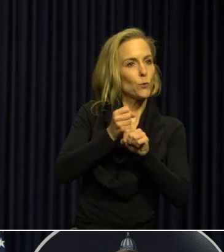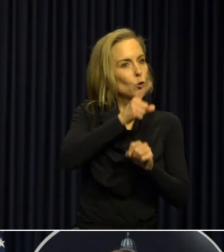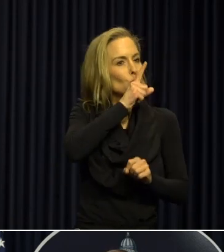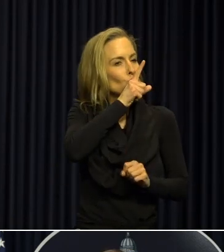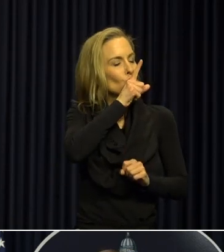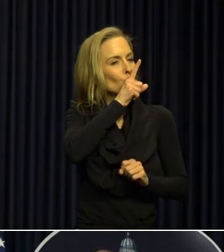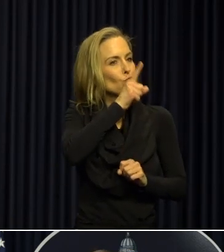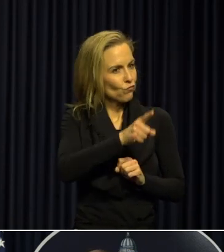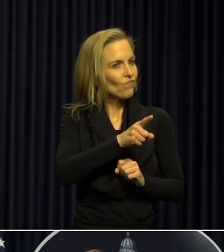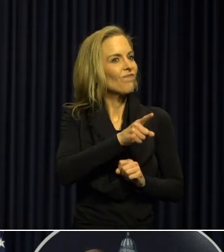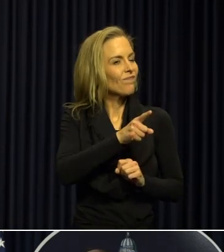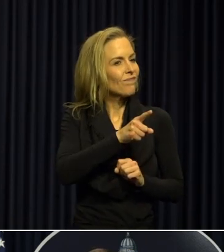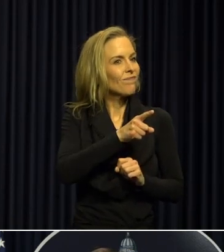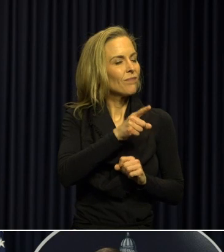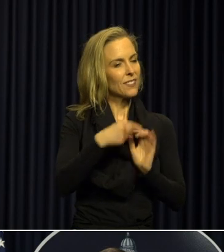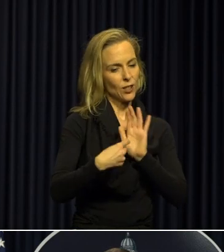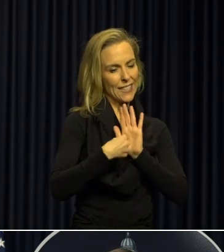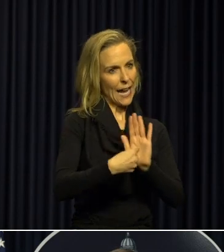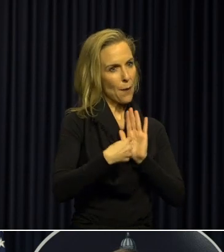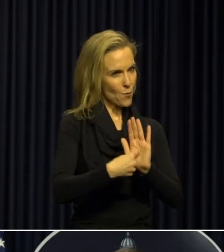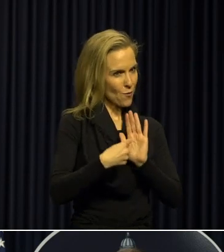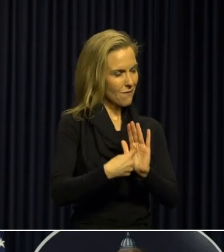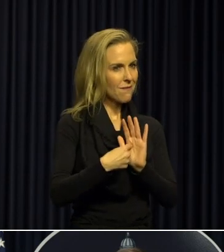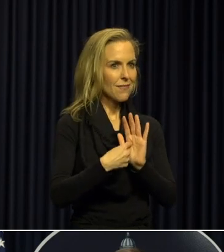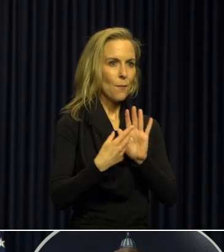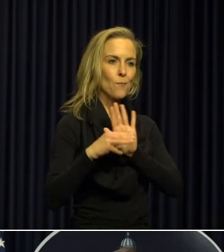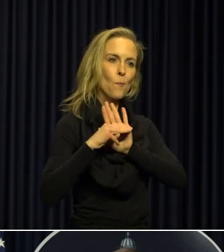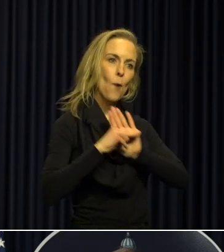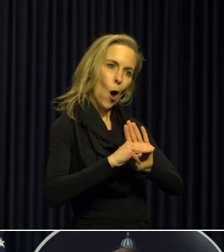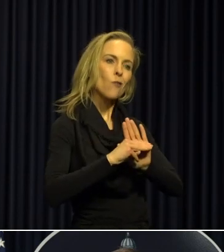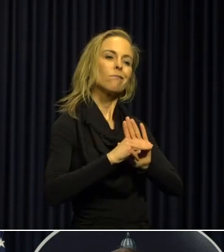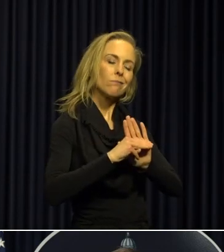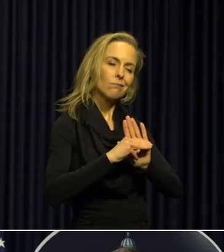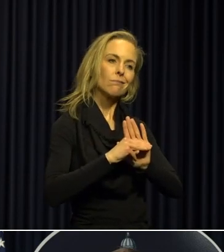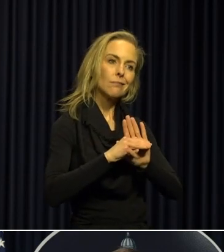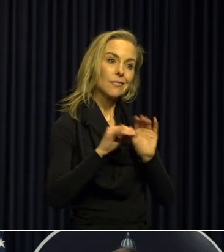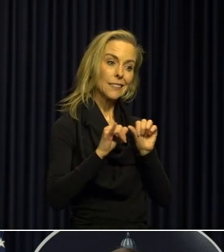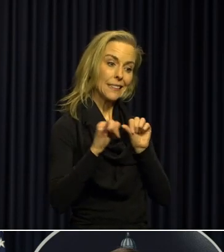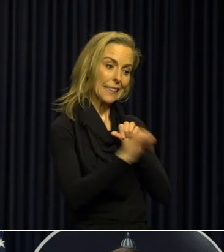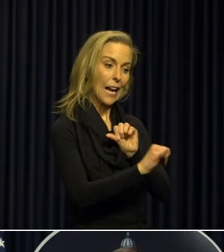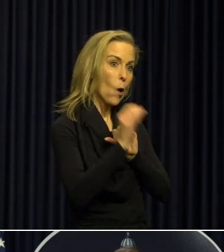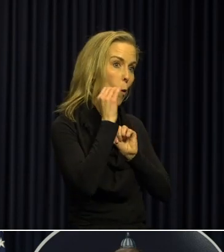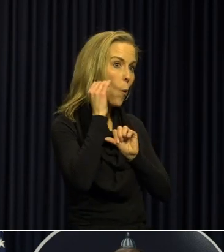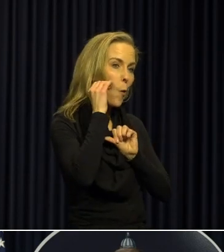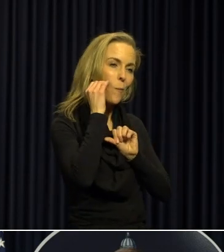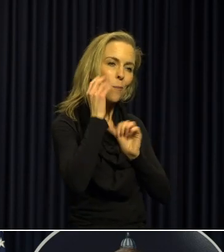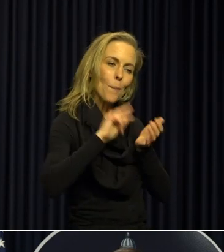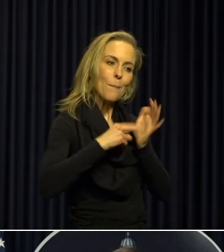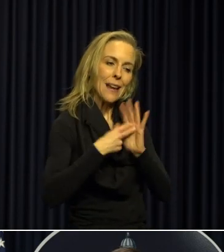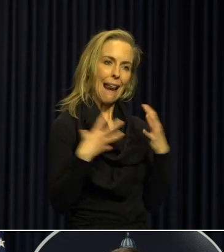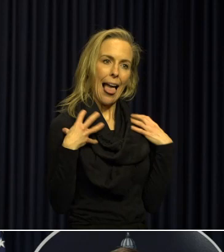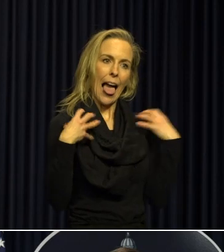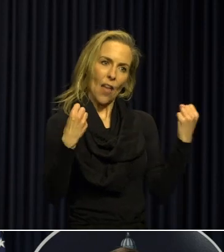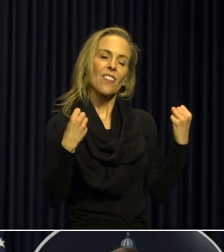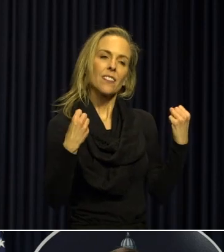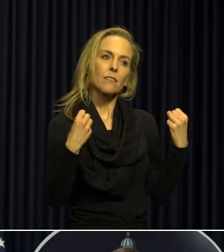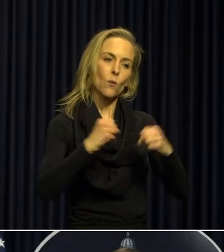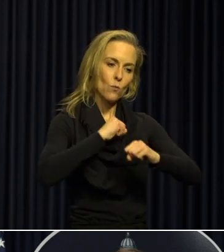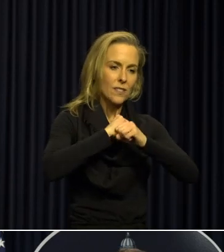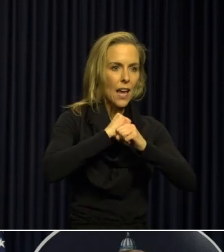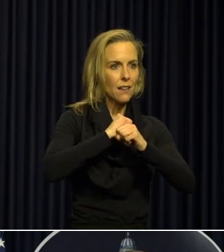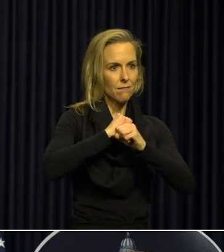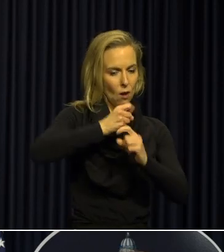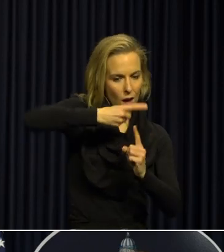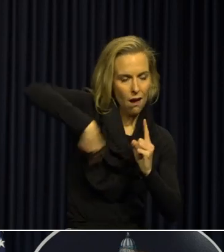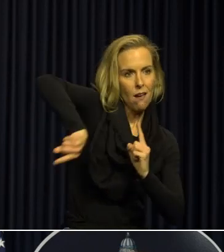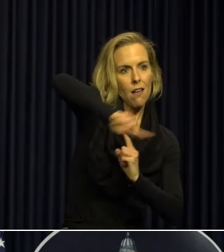are living that example and that model, that staying home is healthy and it protects everyone